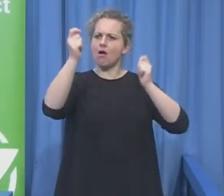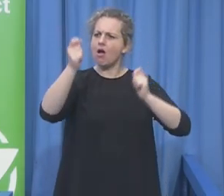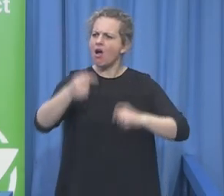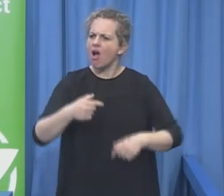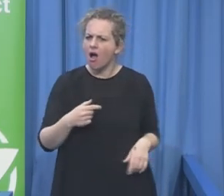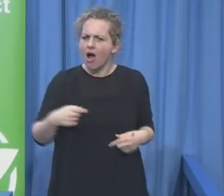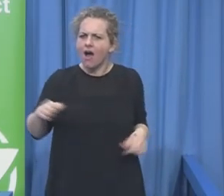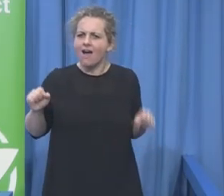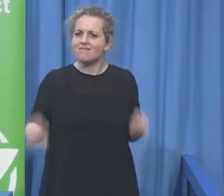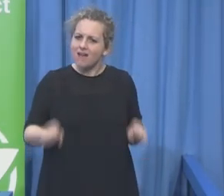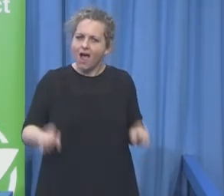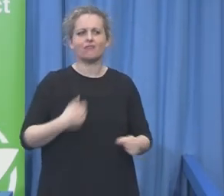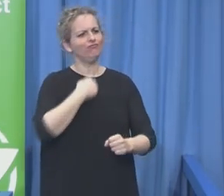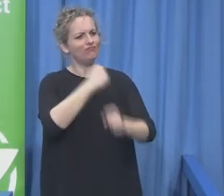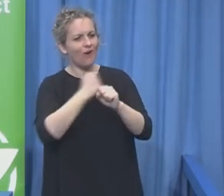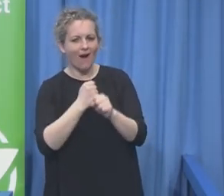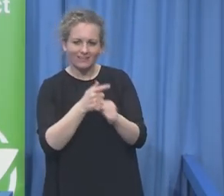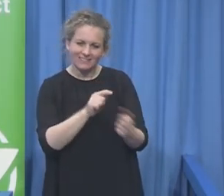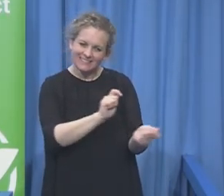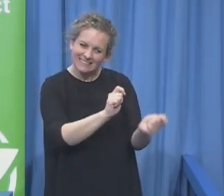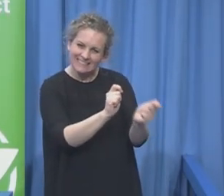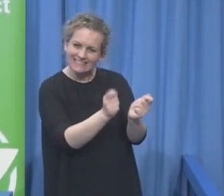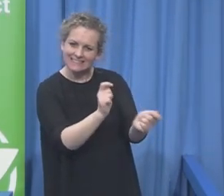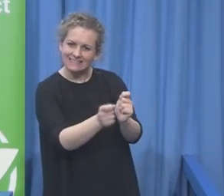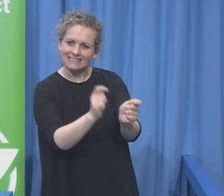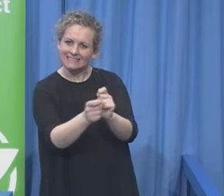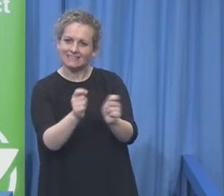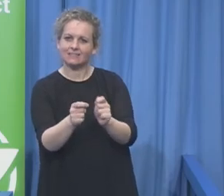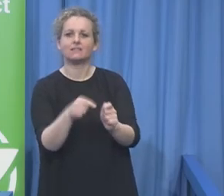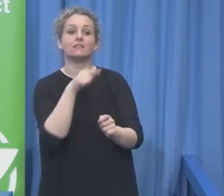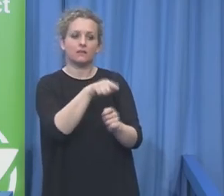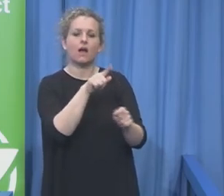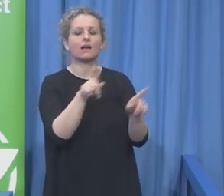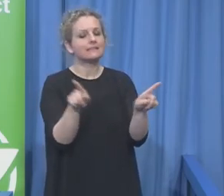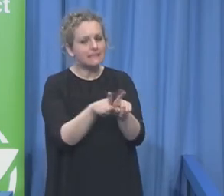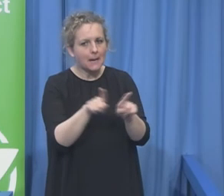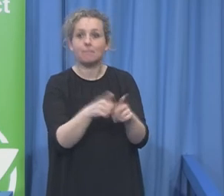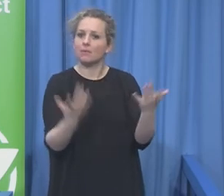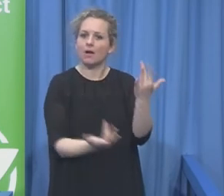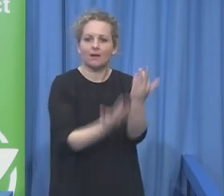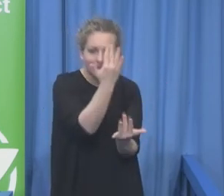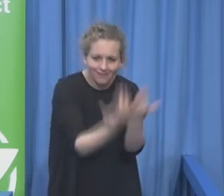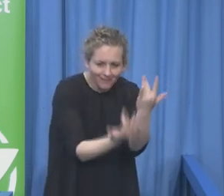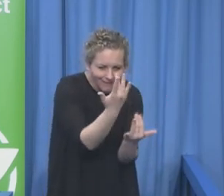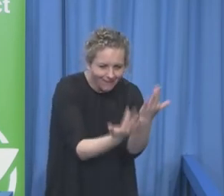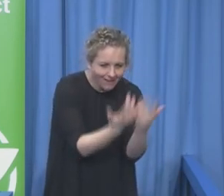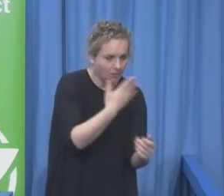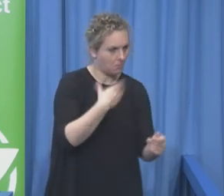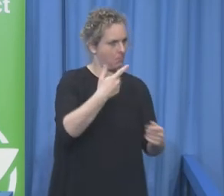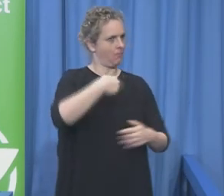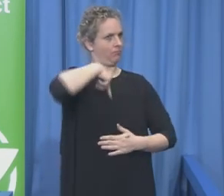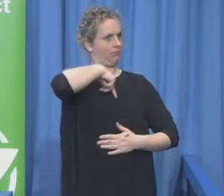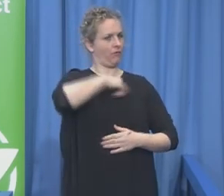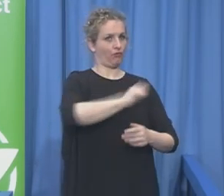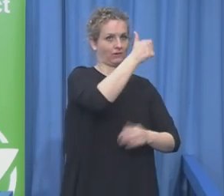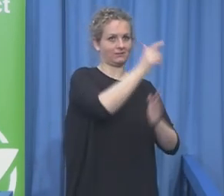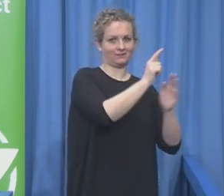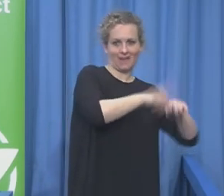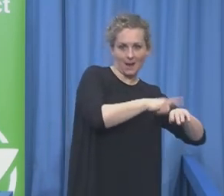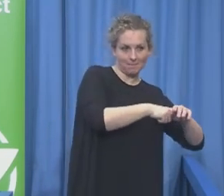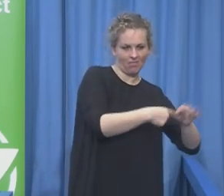To what he says in a simple quantitative manner, because we want to have the figures, you know, in our hands,